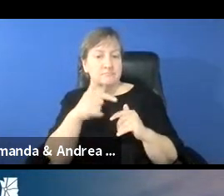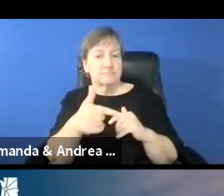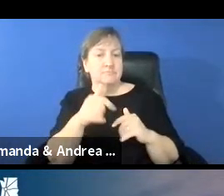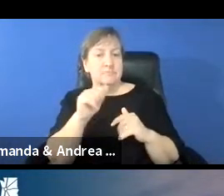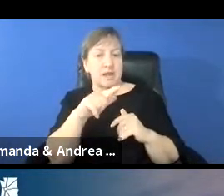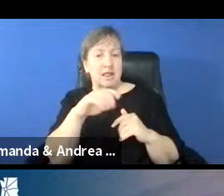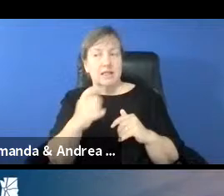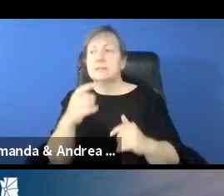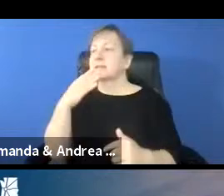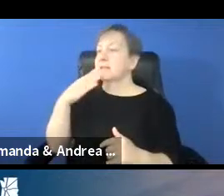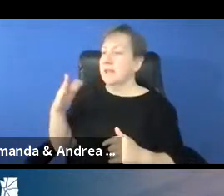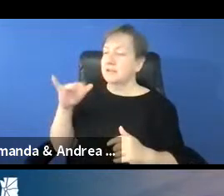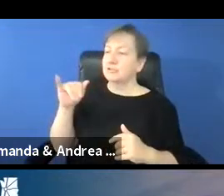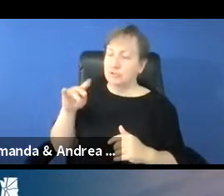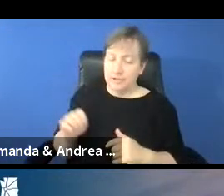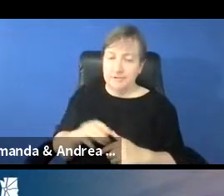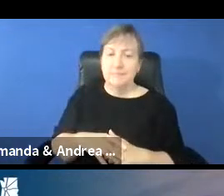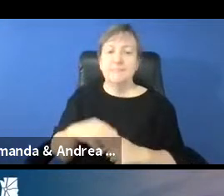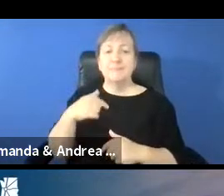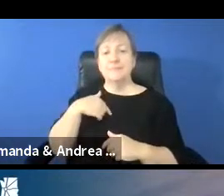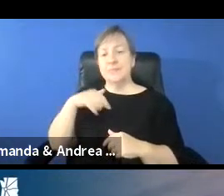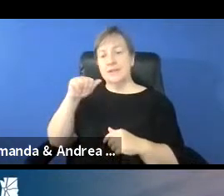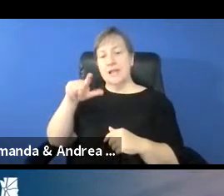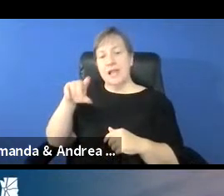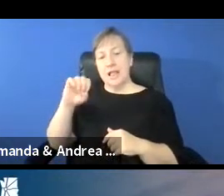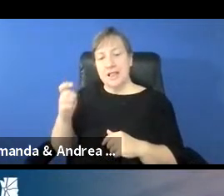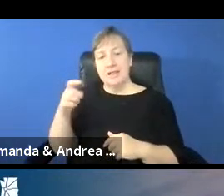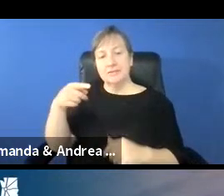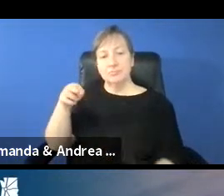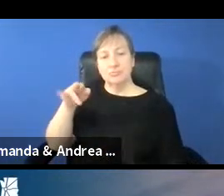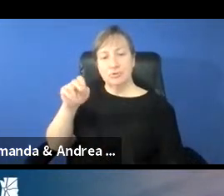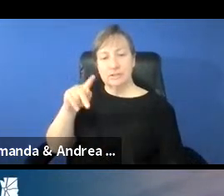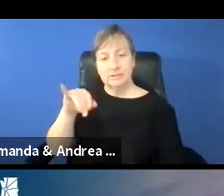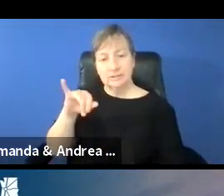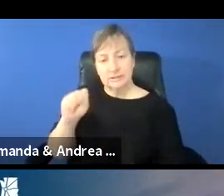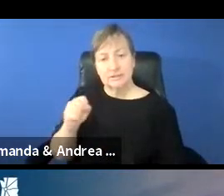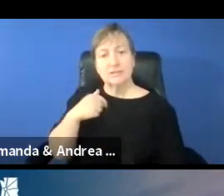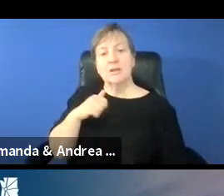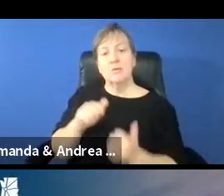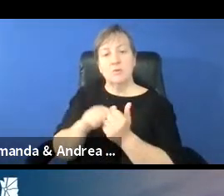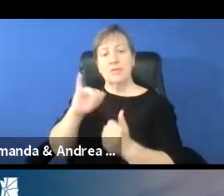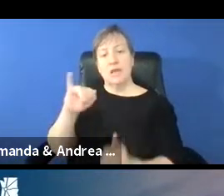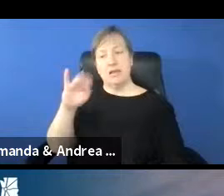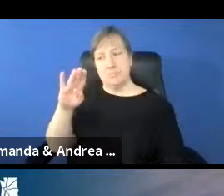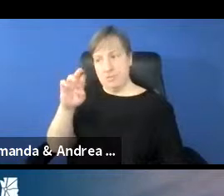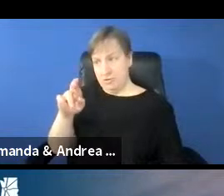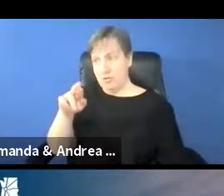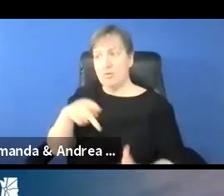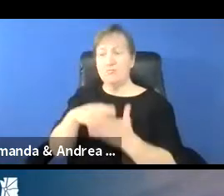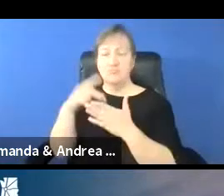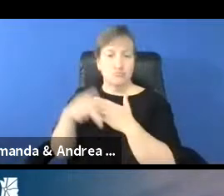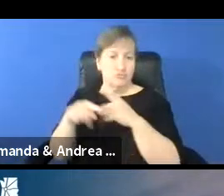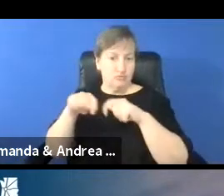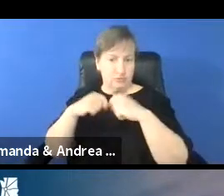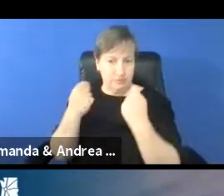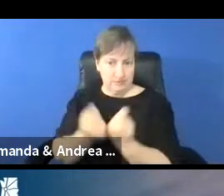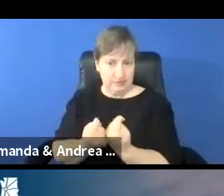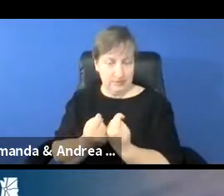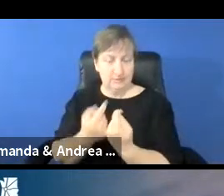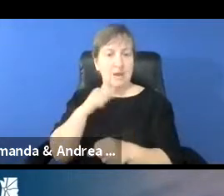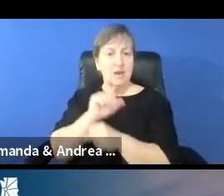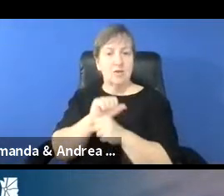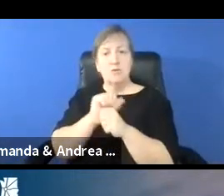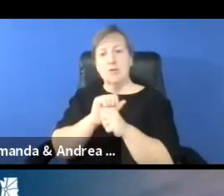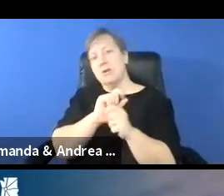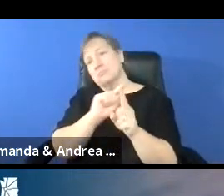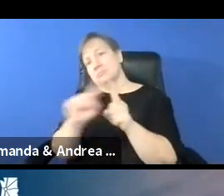Thanks, Jake. So my name is Alex Prentice. I am with the IBR program team, and I work across a bunch